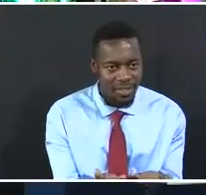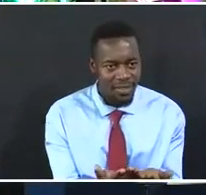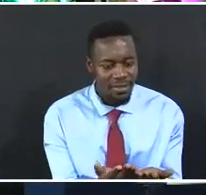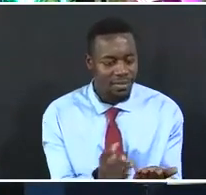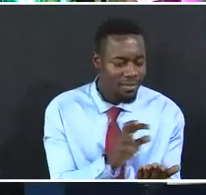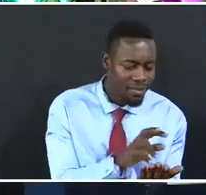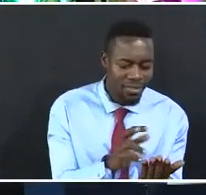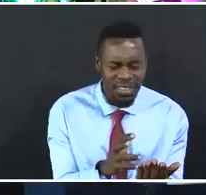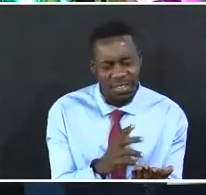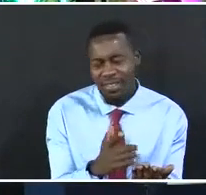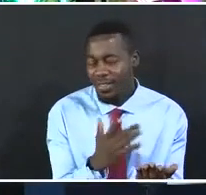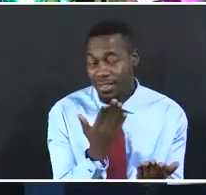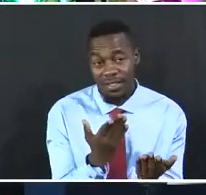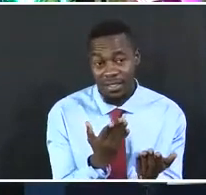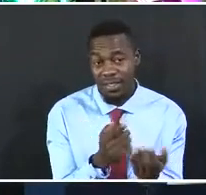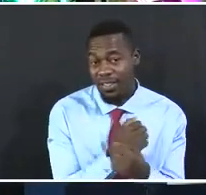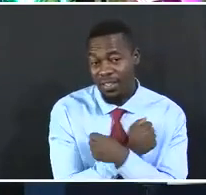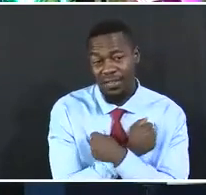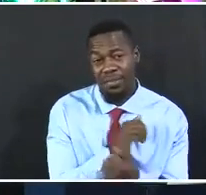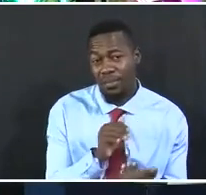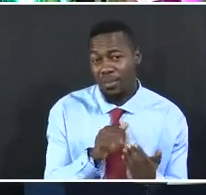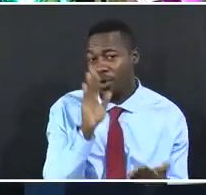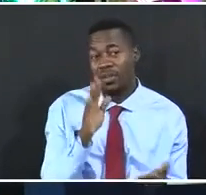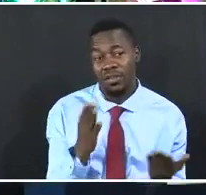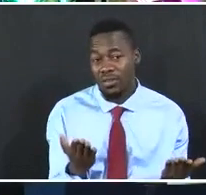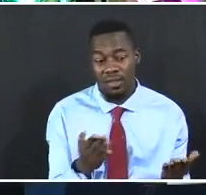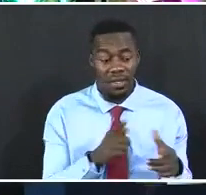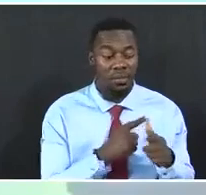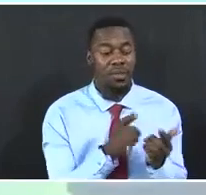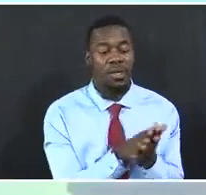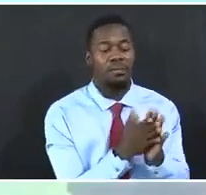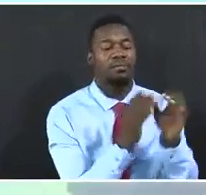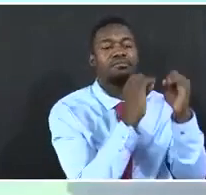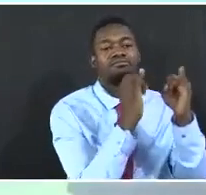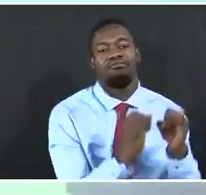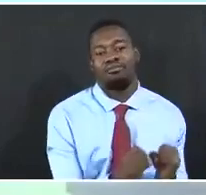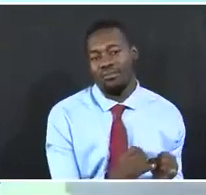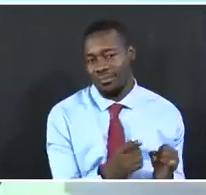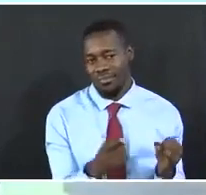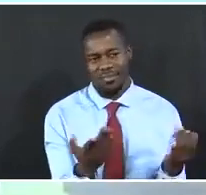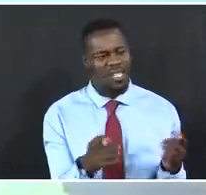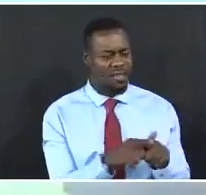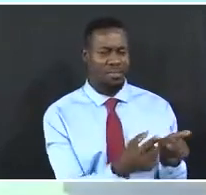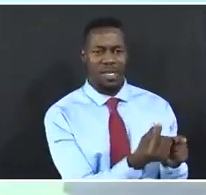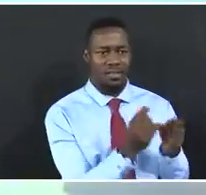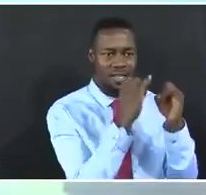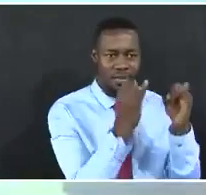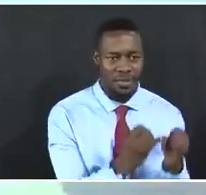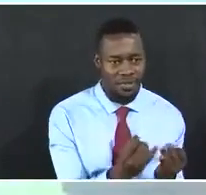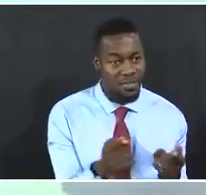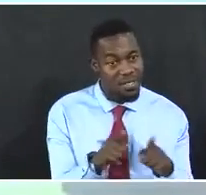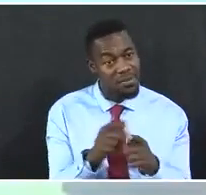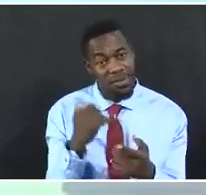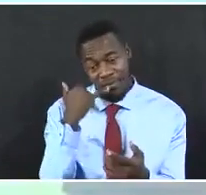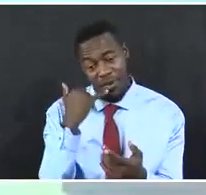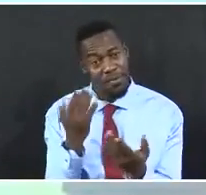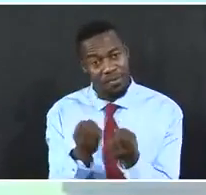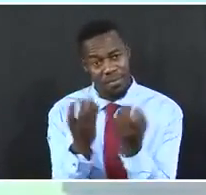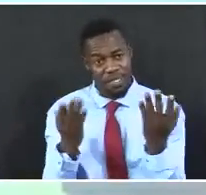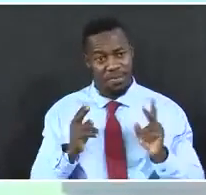get addicted, and then it will become an idol in our lives. I know it's getting out of hand,